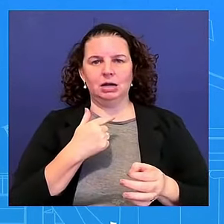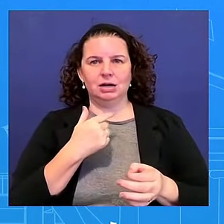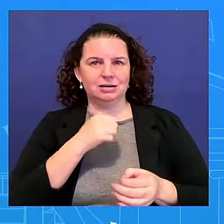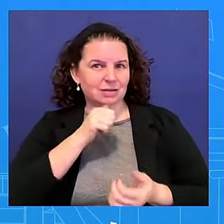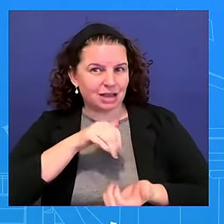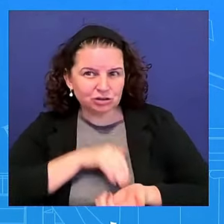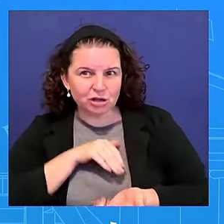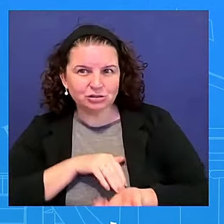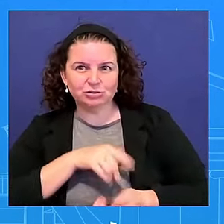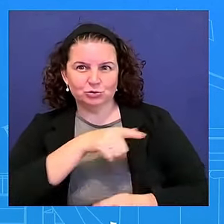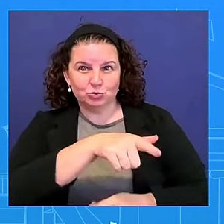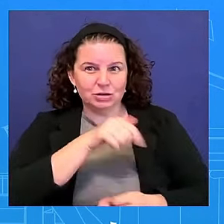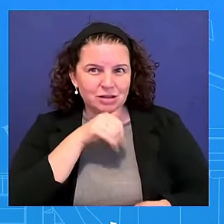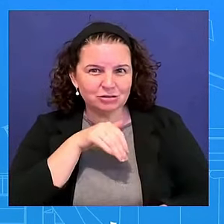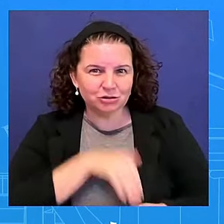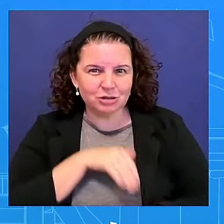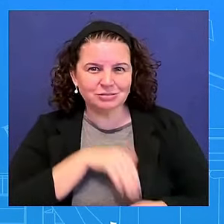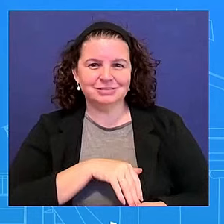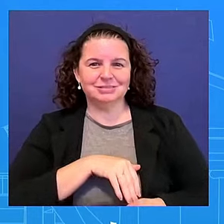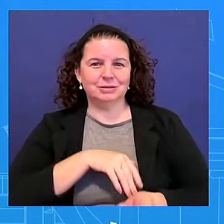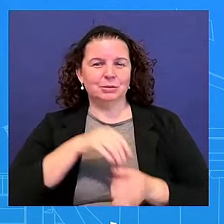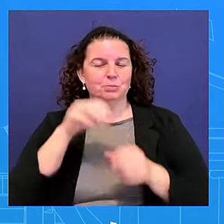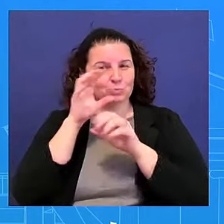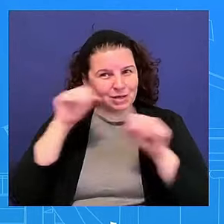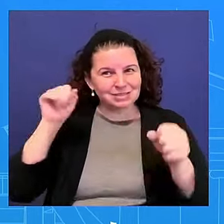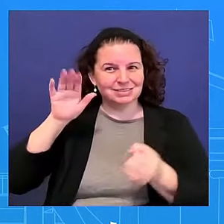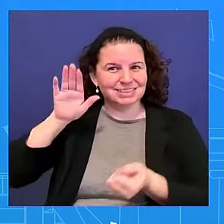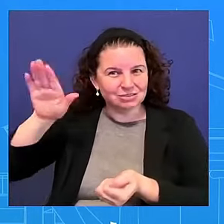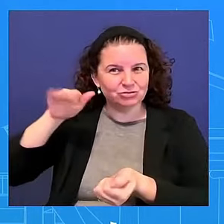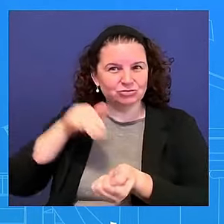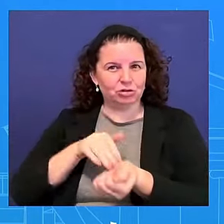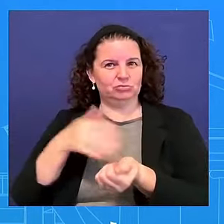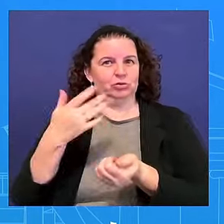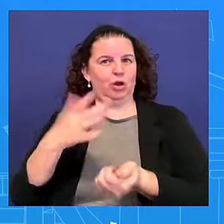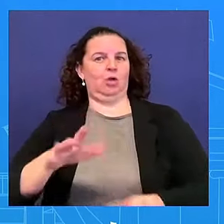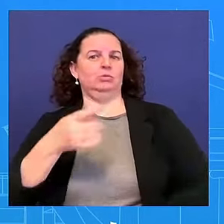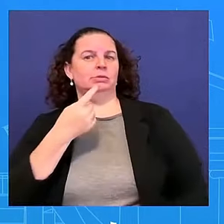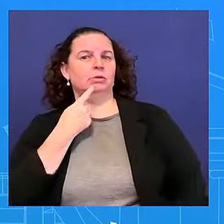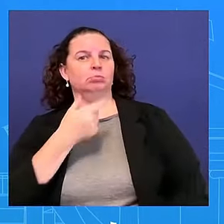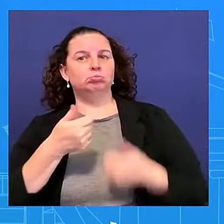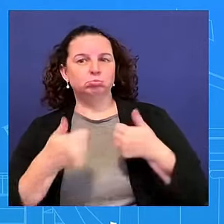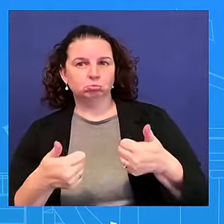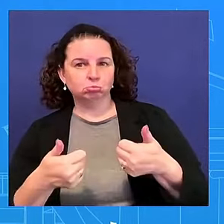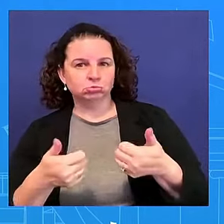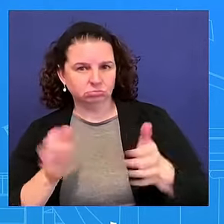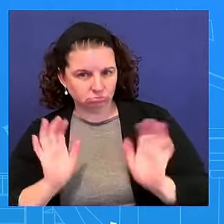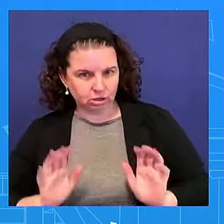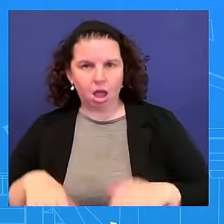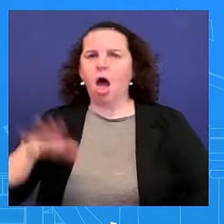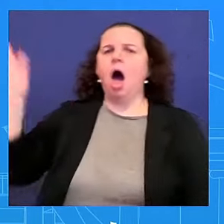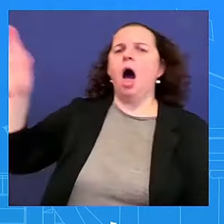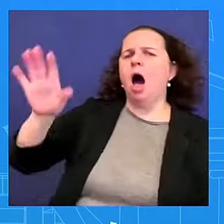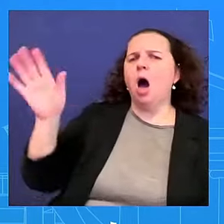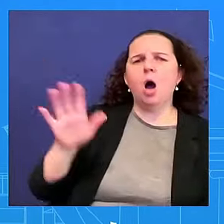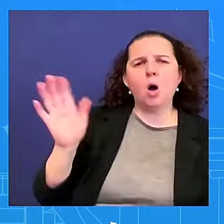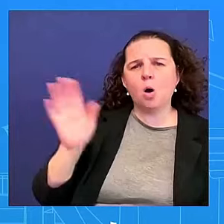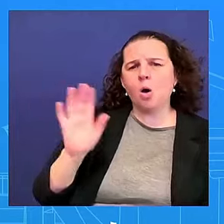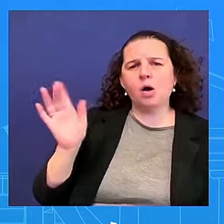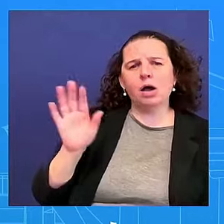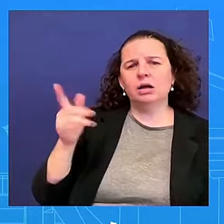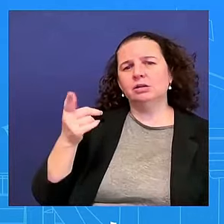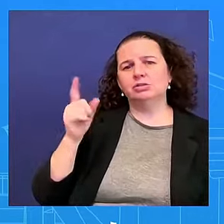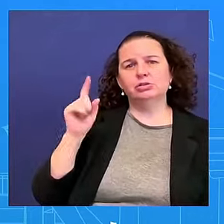a decision on what the president needs. Not a doctor, just play one on TV. But I know that's that scary. That is